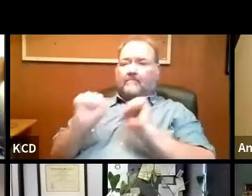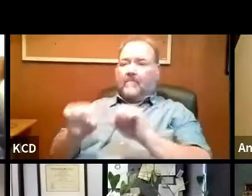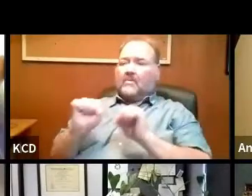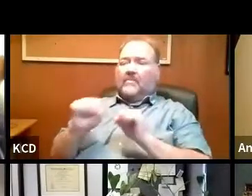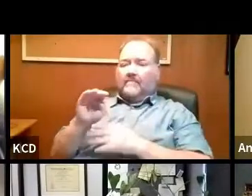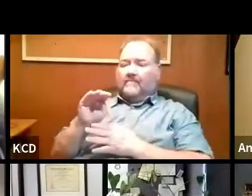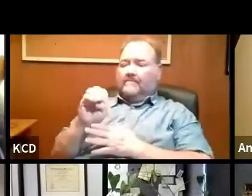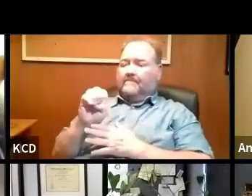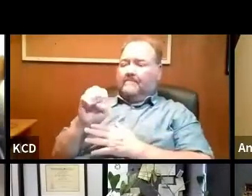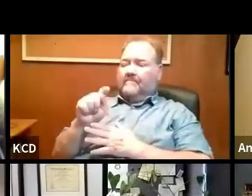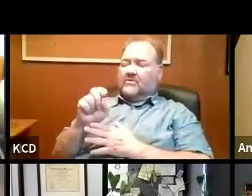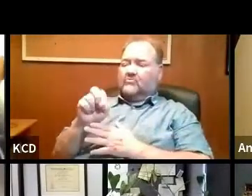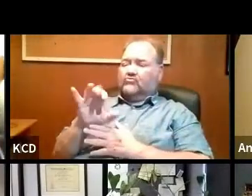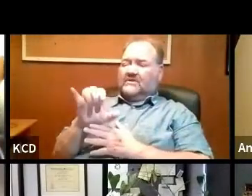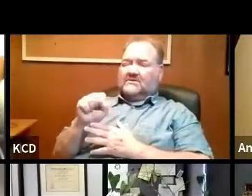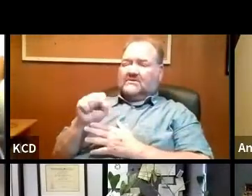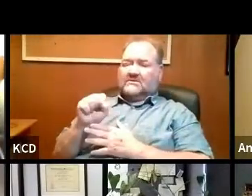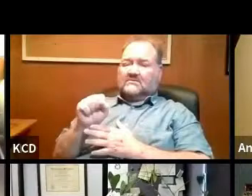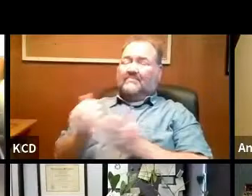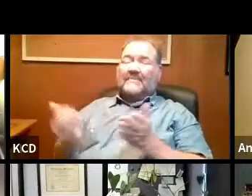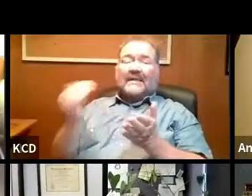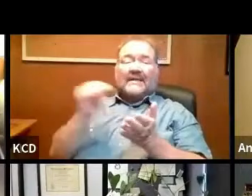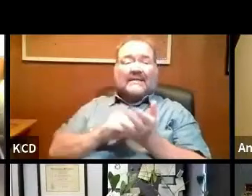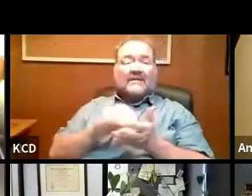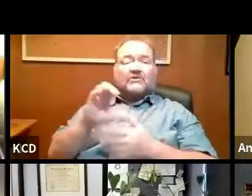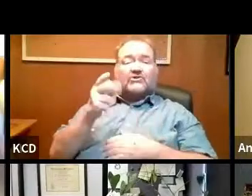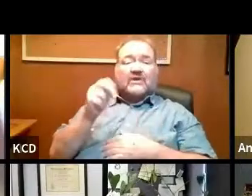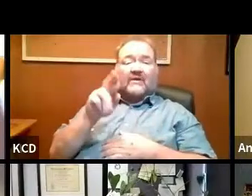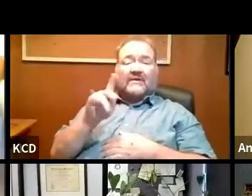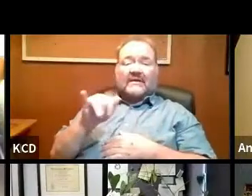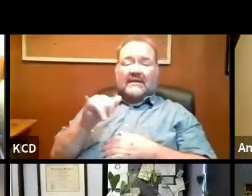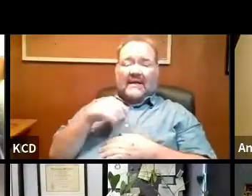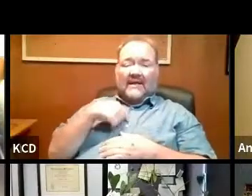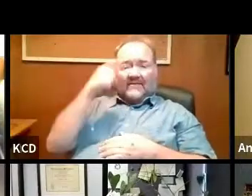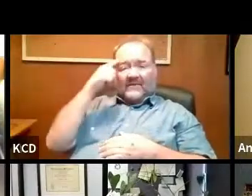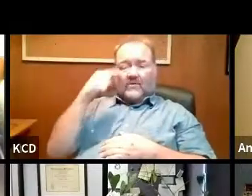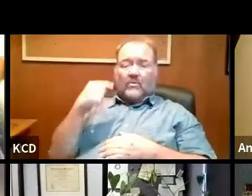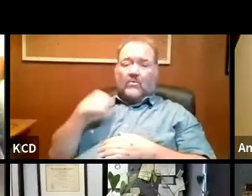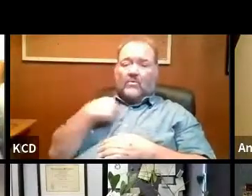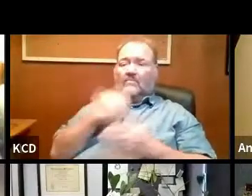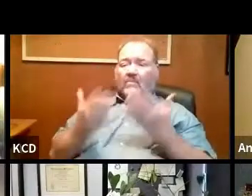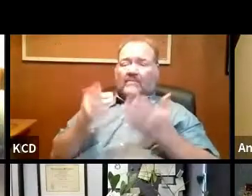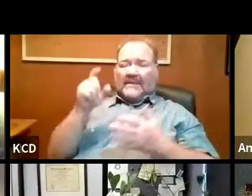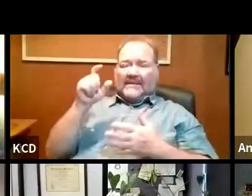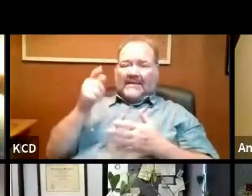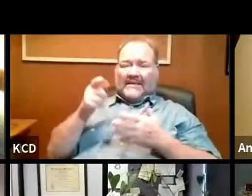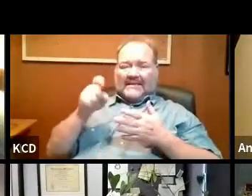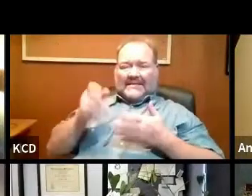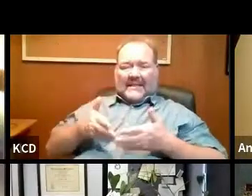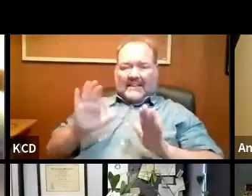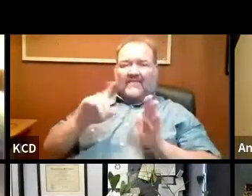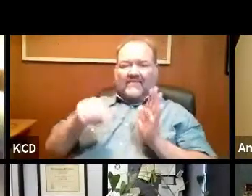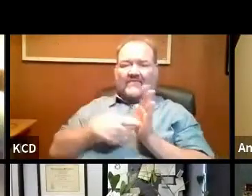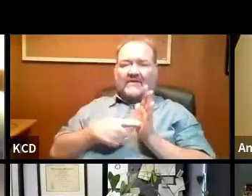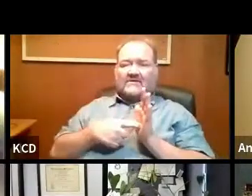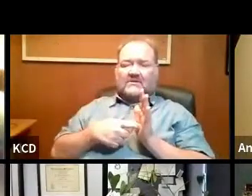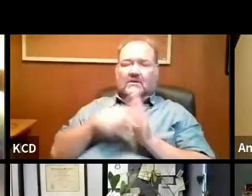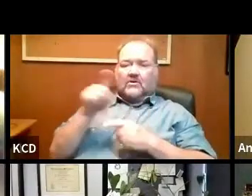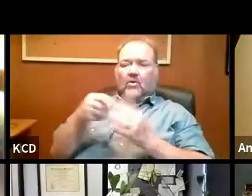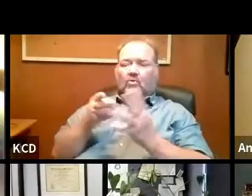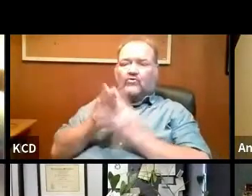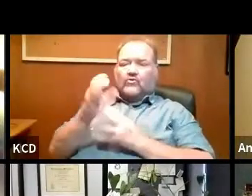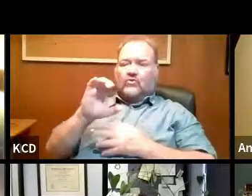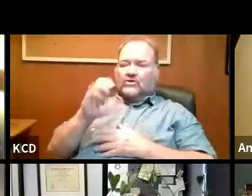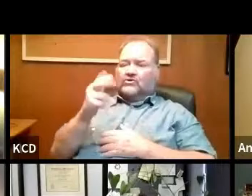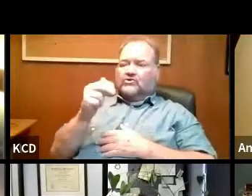metrics? Again, Charity, I think we probably need to let this go through